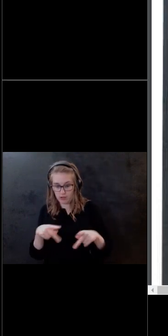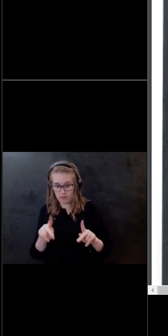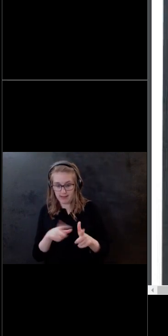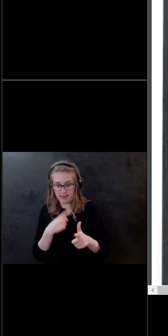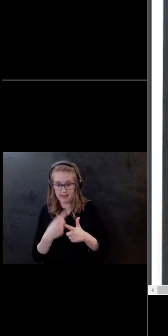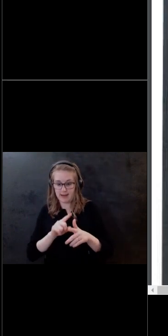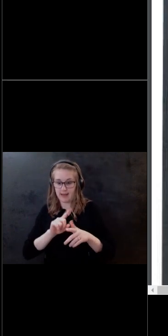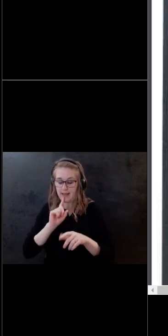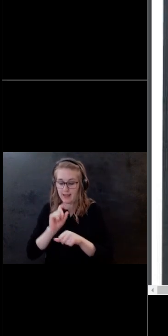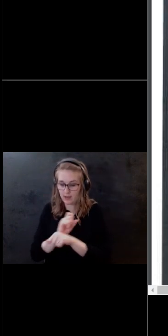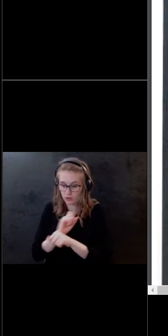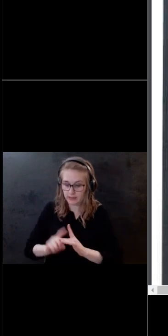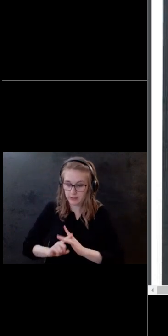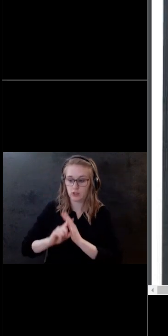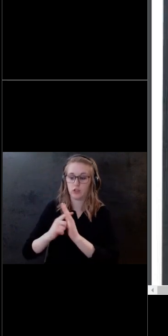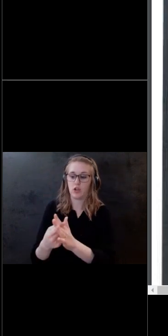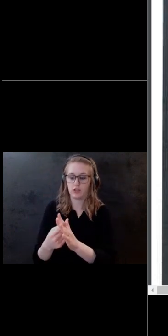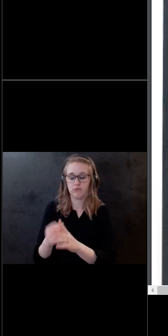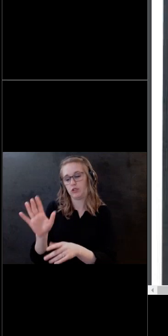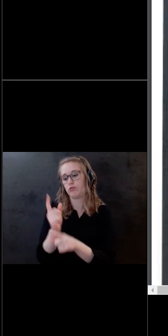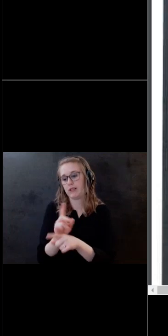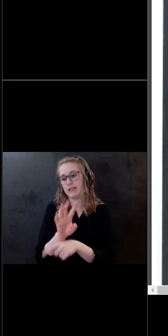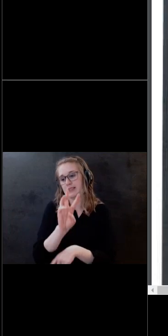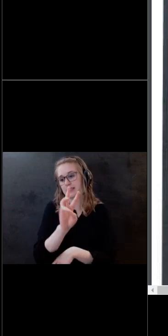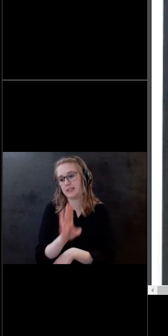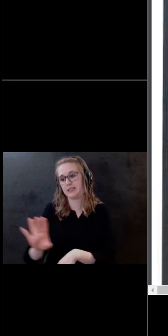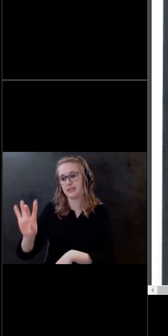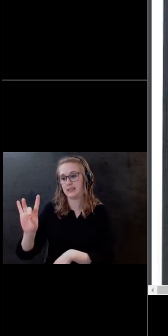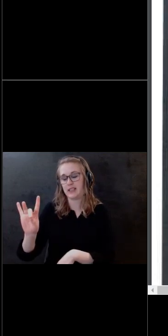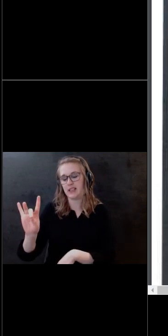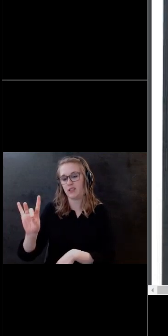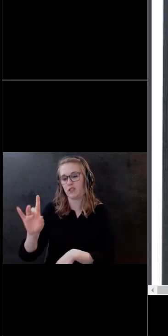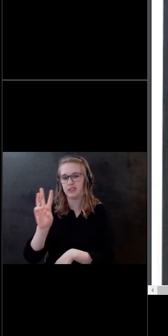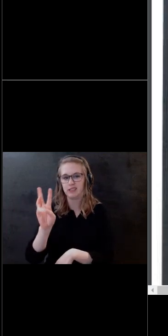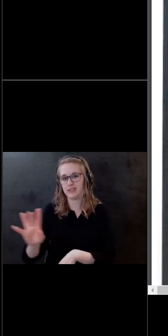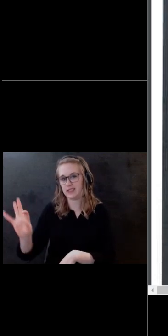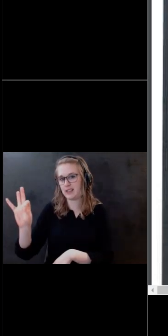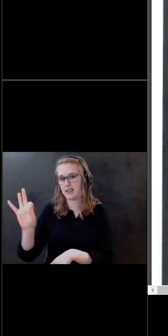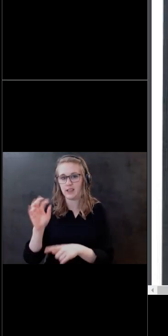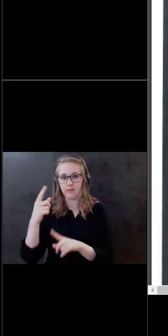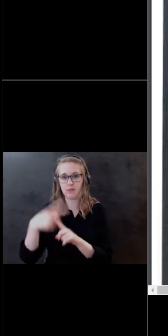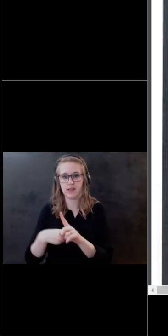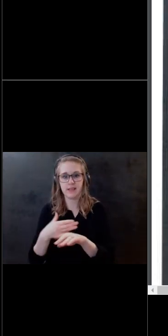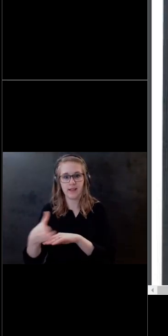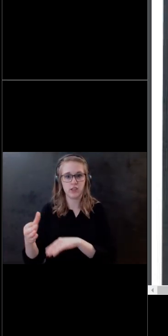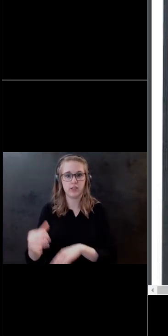actually commence, you know, it's, she's right, 6 to 9 months thereafter.